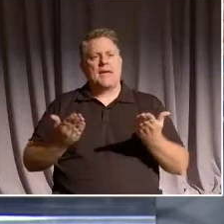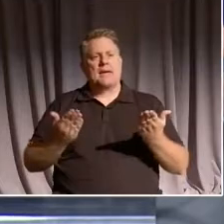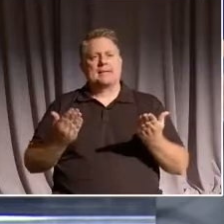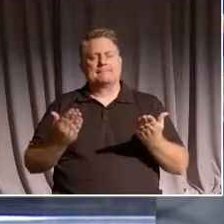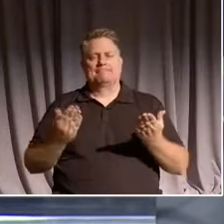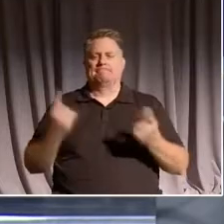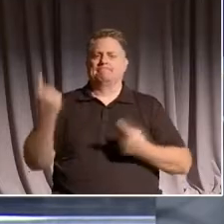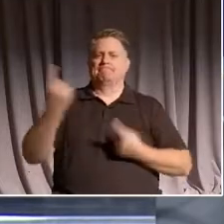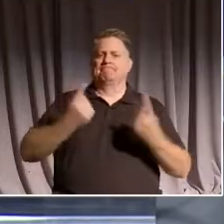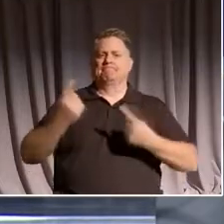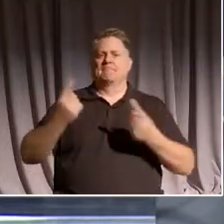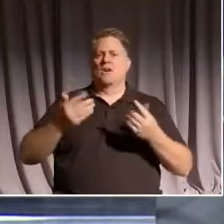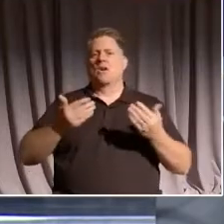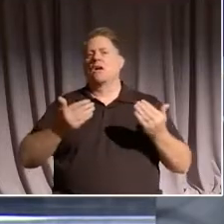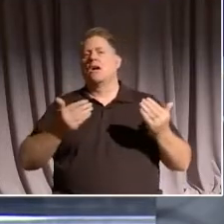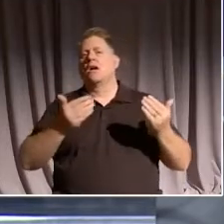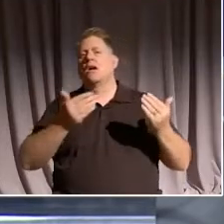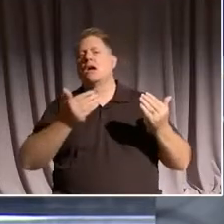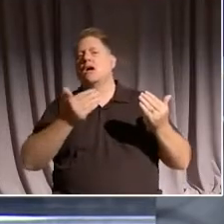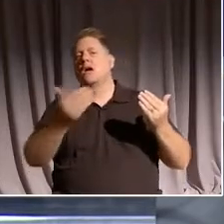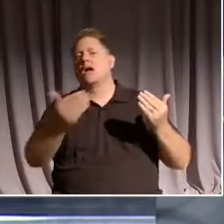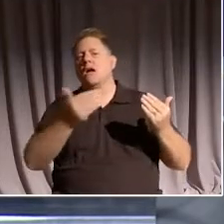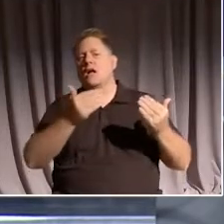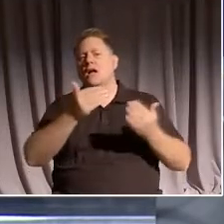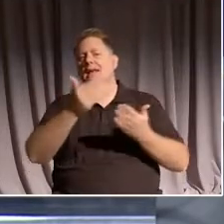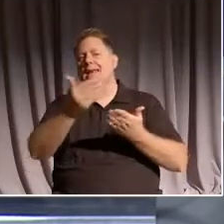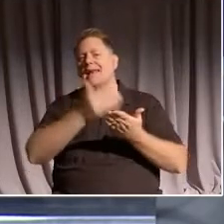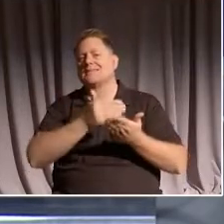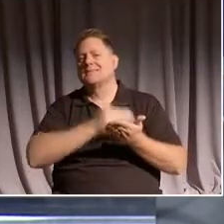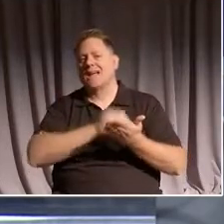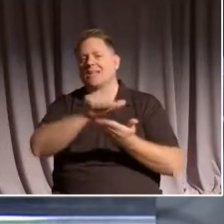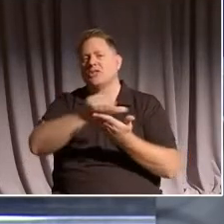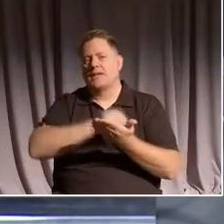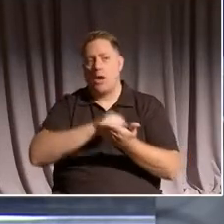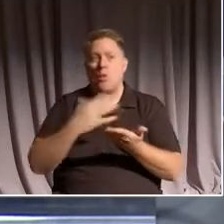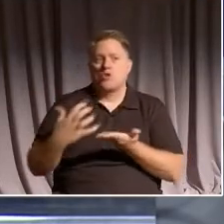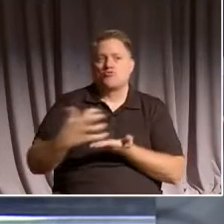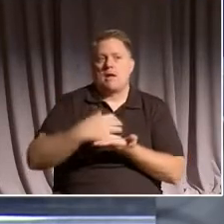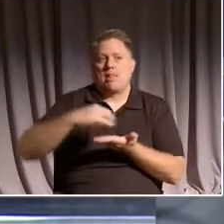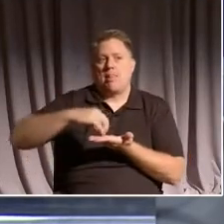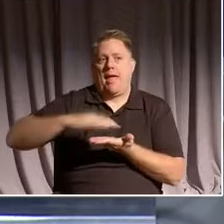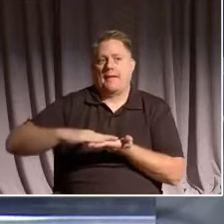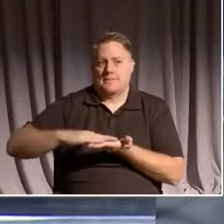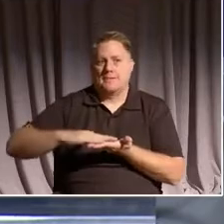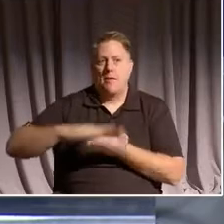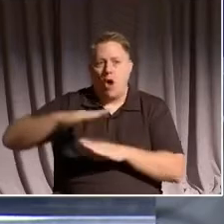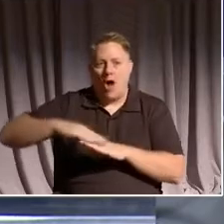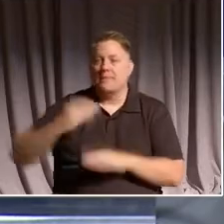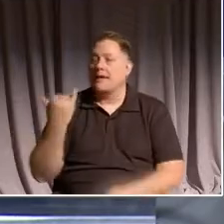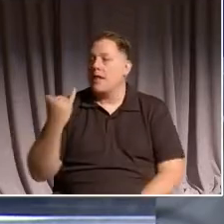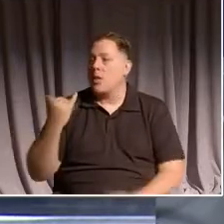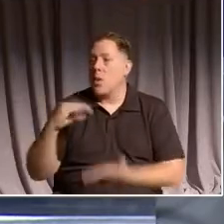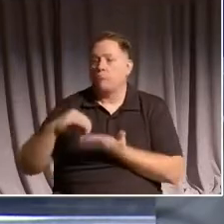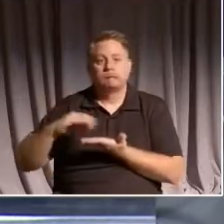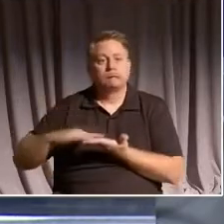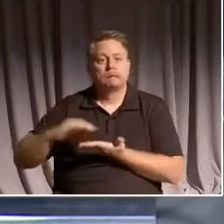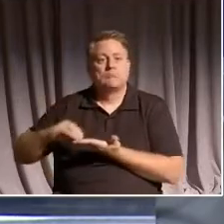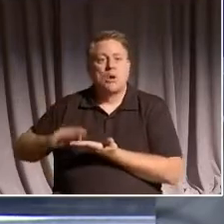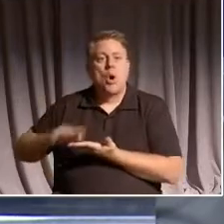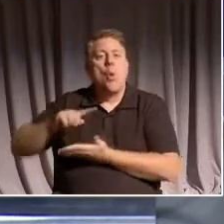a future agenda for these kind of convenings, we also would love for you to collect that information and put it on the yellow sheets on